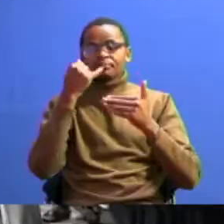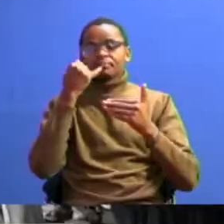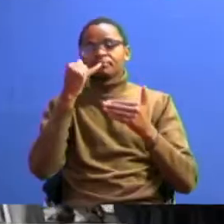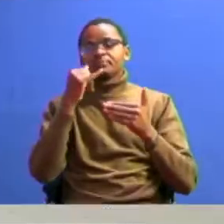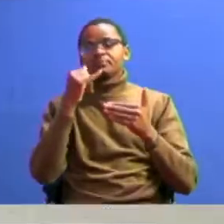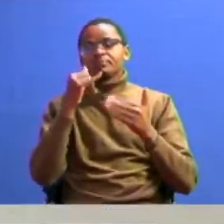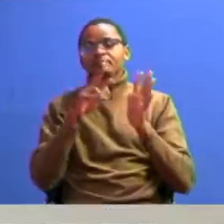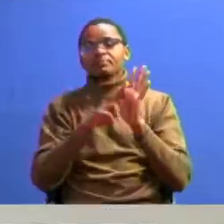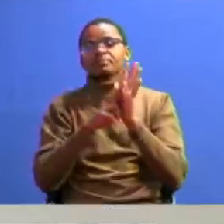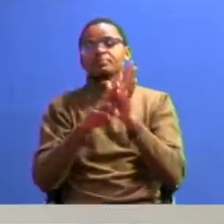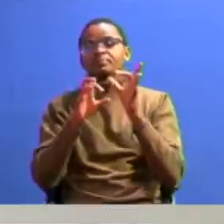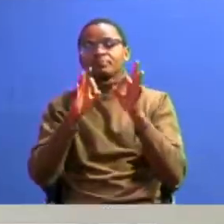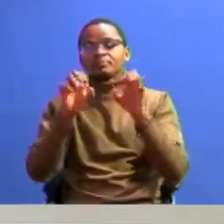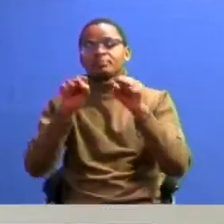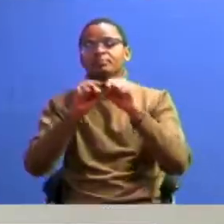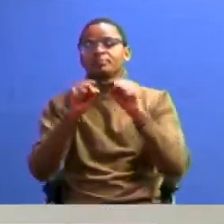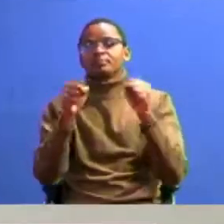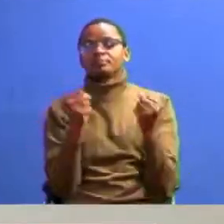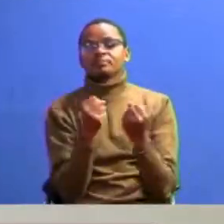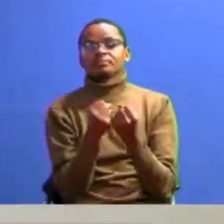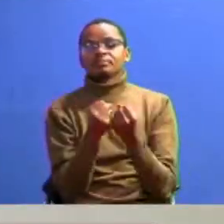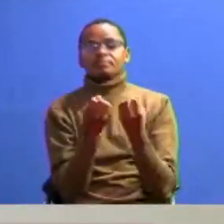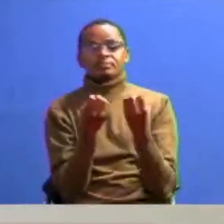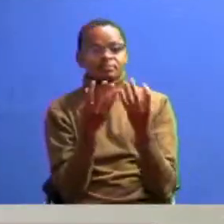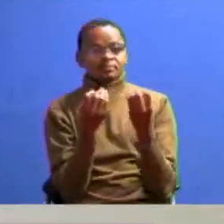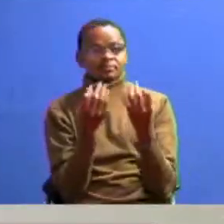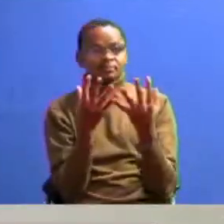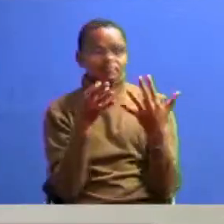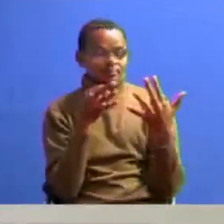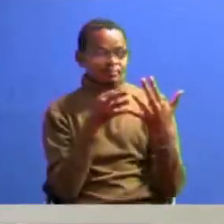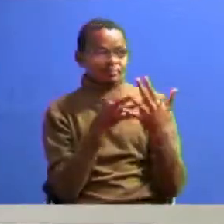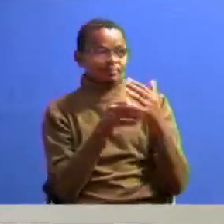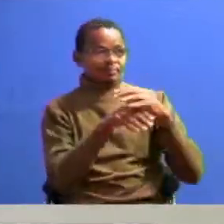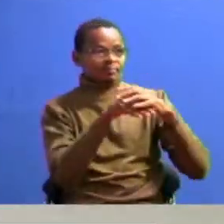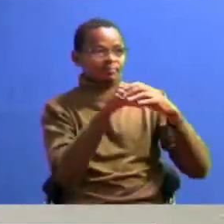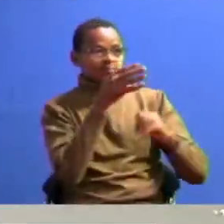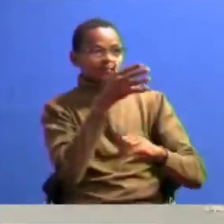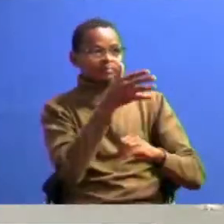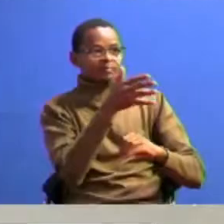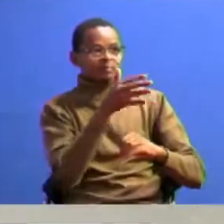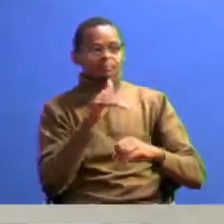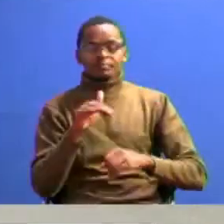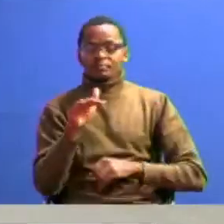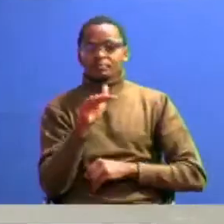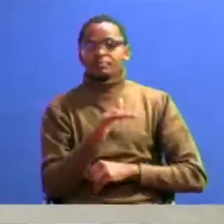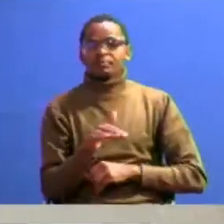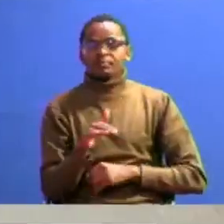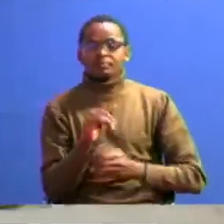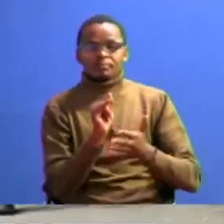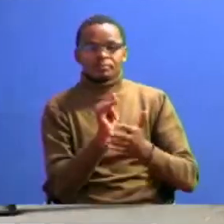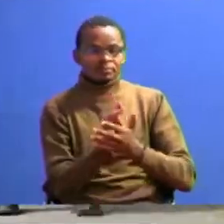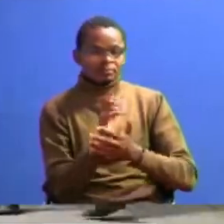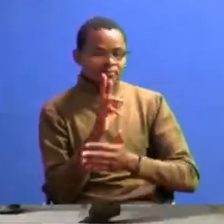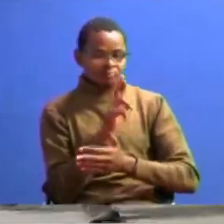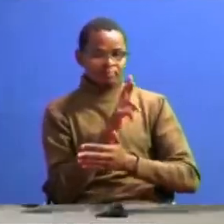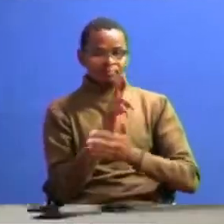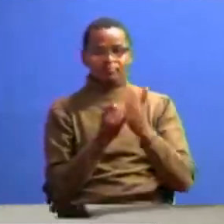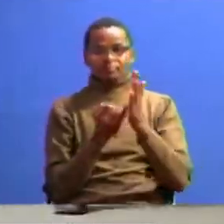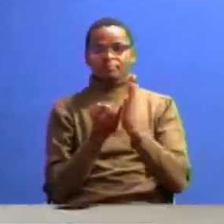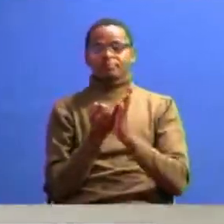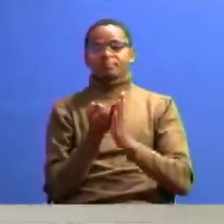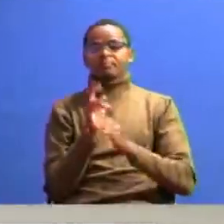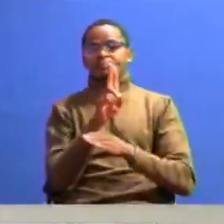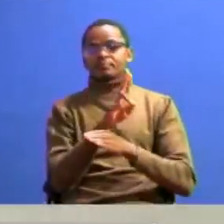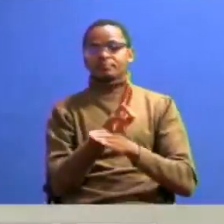a representative of society. There are lots of factors out there, environmental, that pose a risk to increased substance